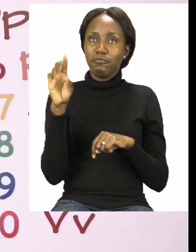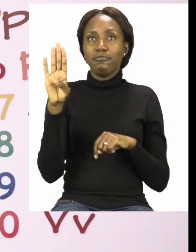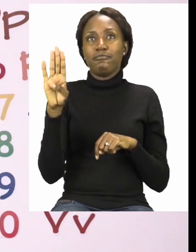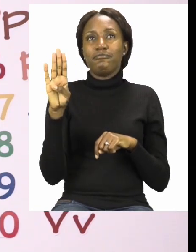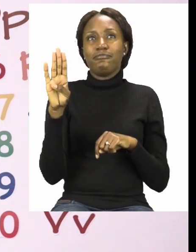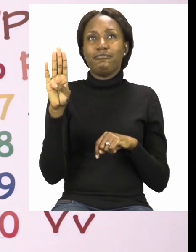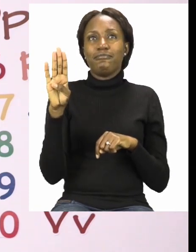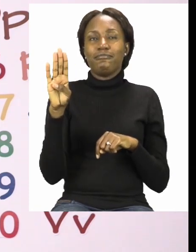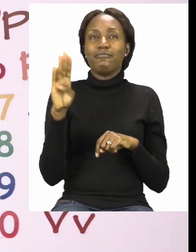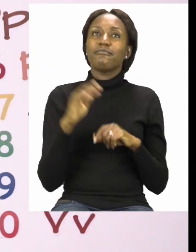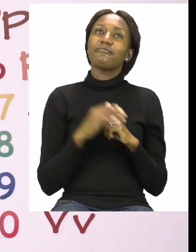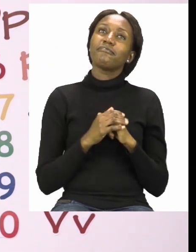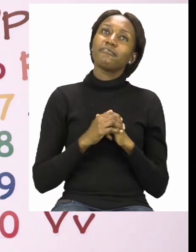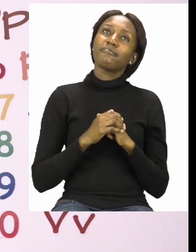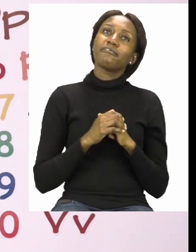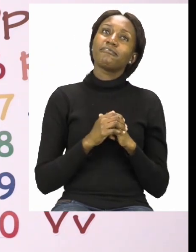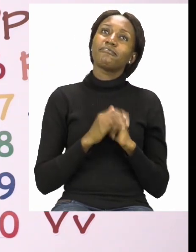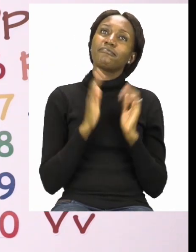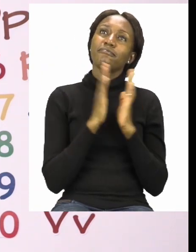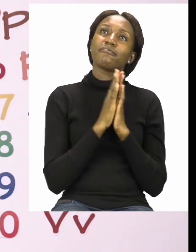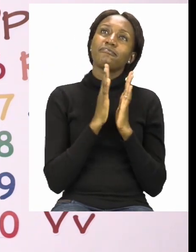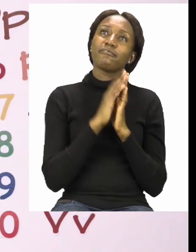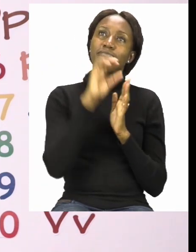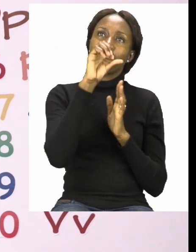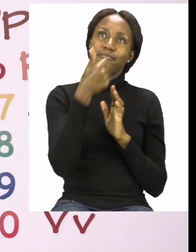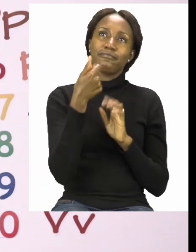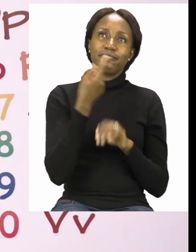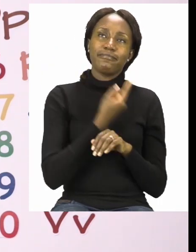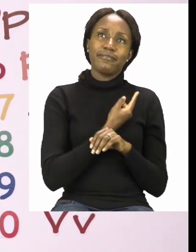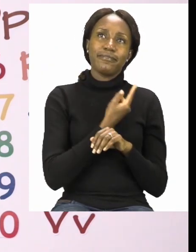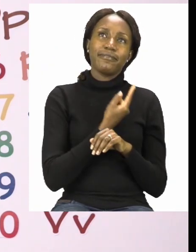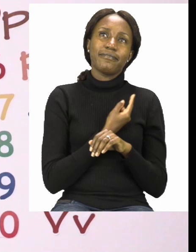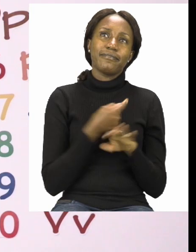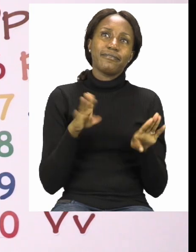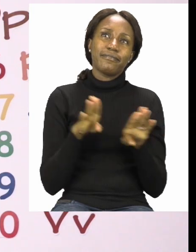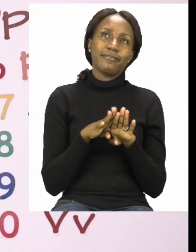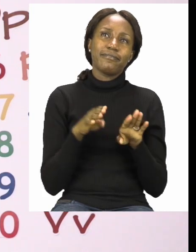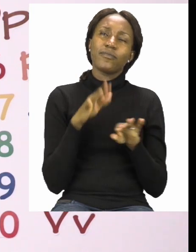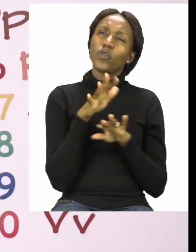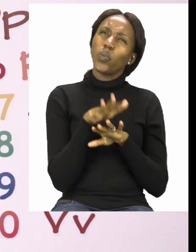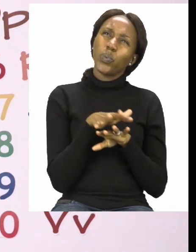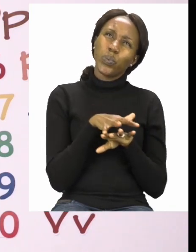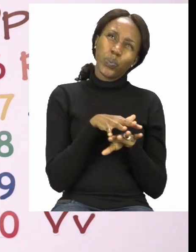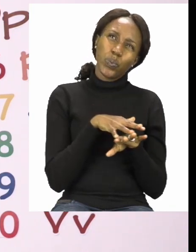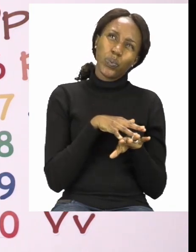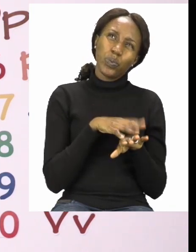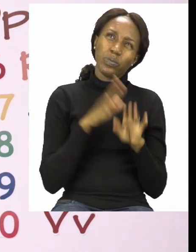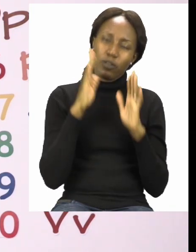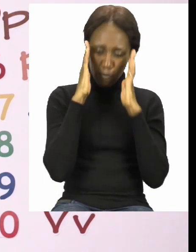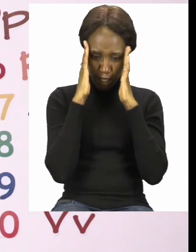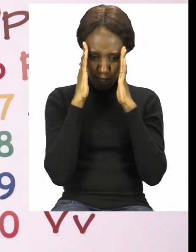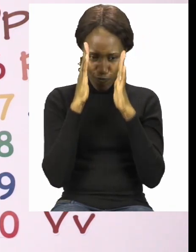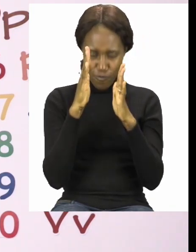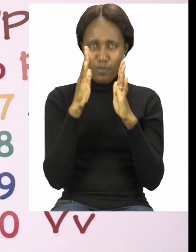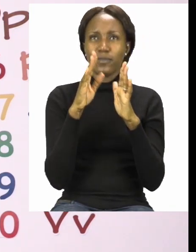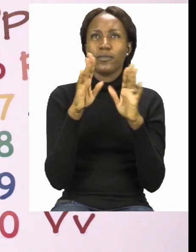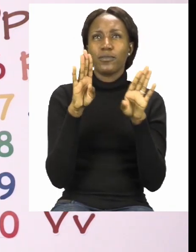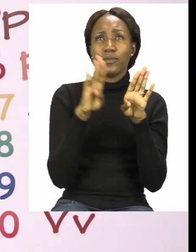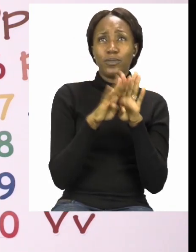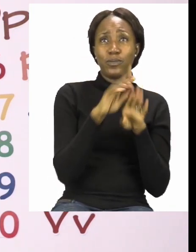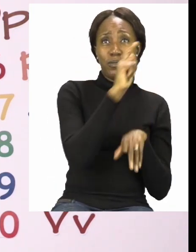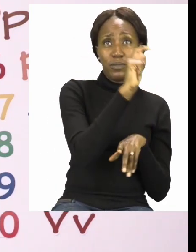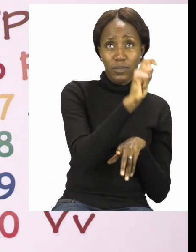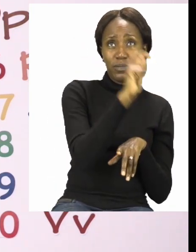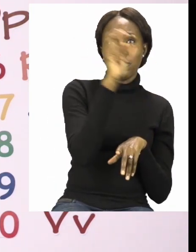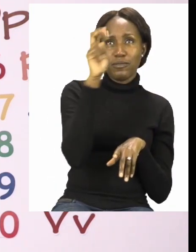4. So you're going to do this for the rest of them. Take your time, use Mr. Tens and Mrs. Units